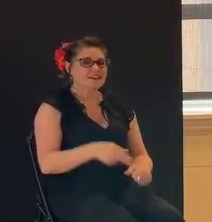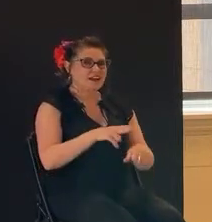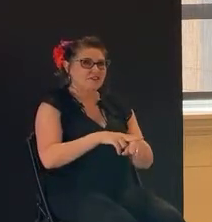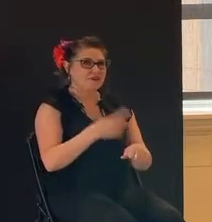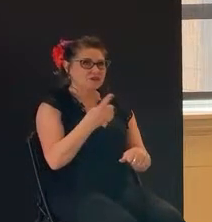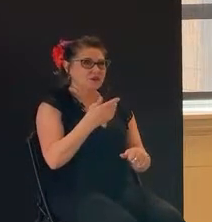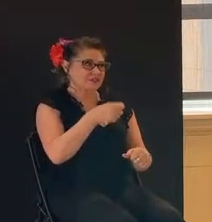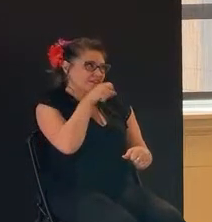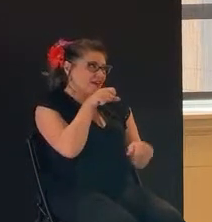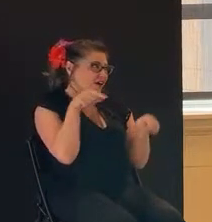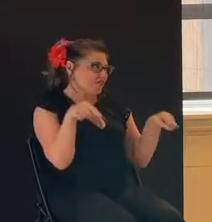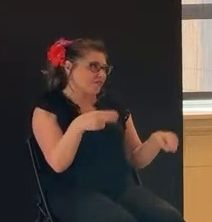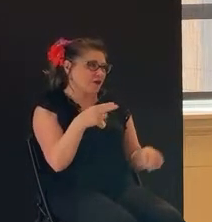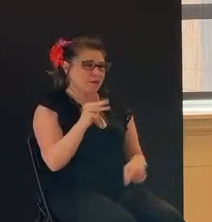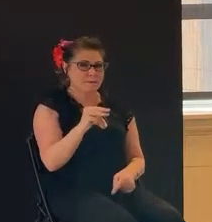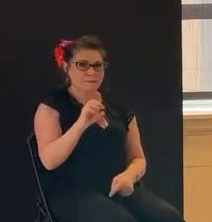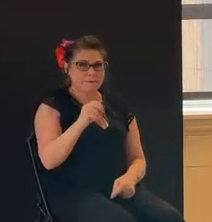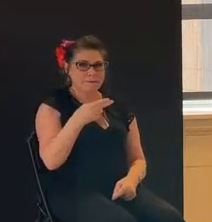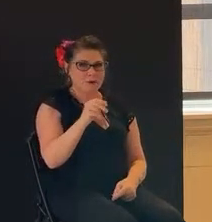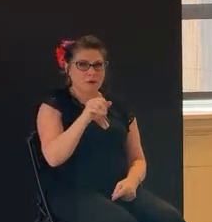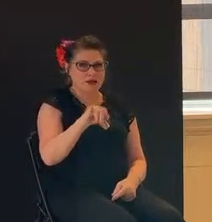love MOHAI. It's a beautiful place.